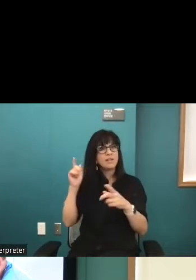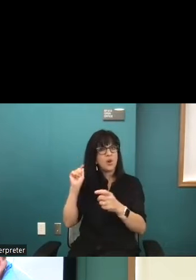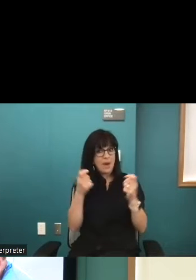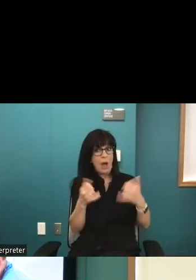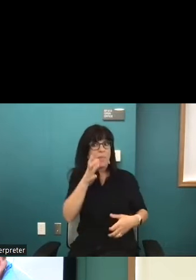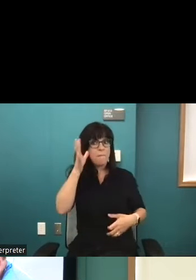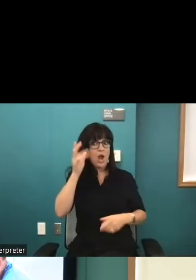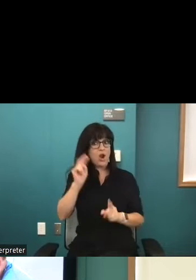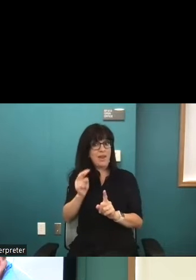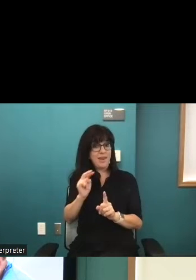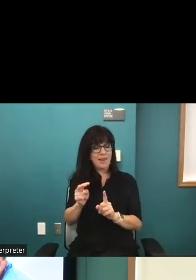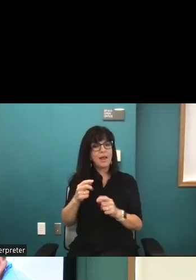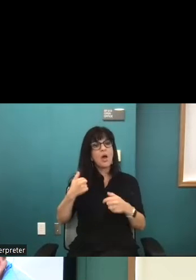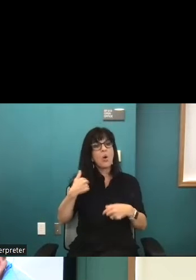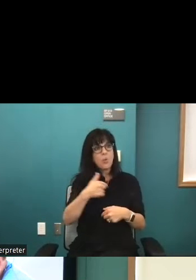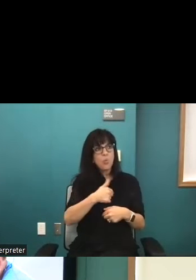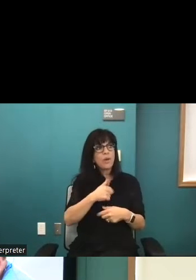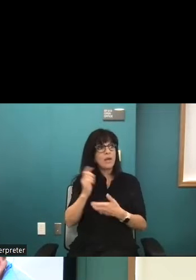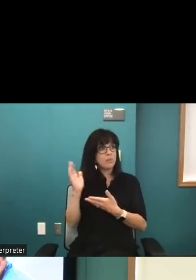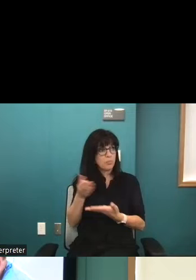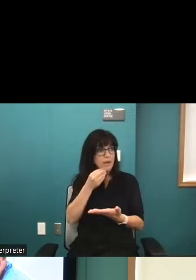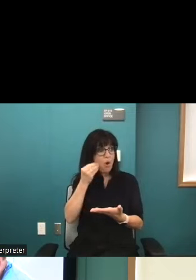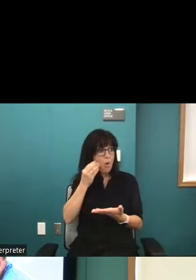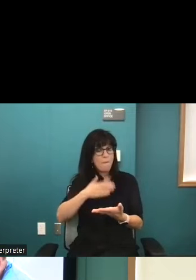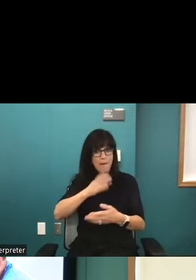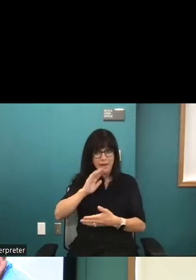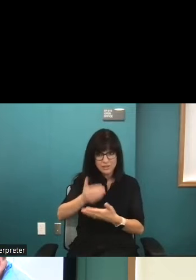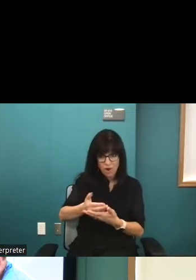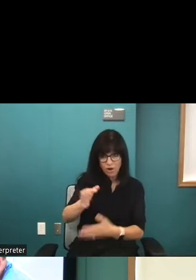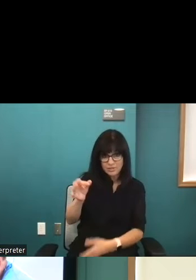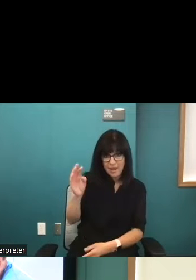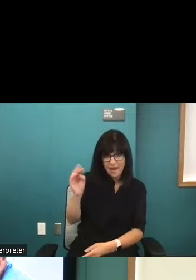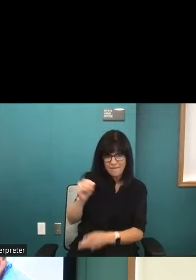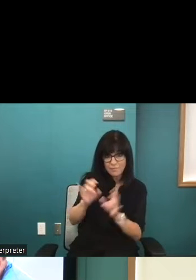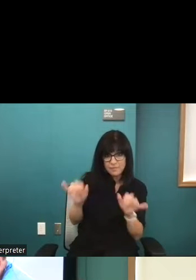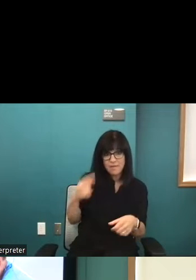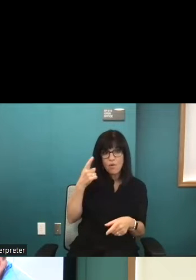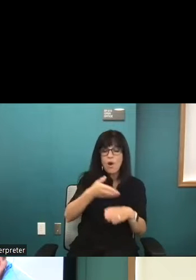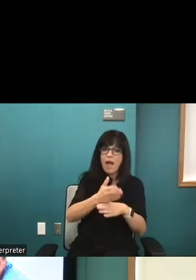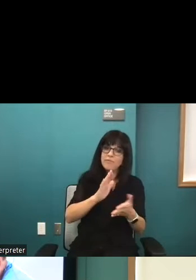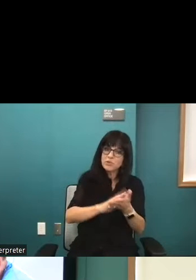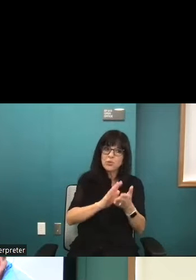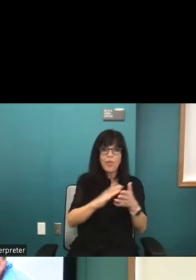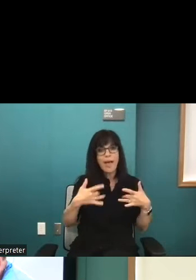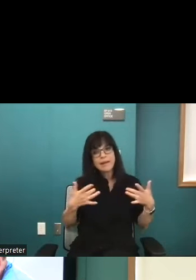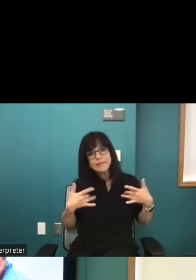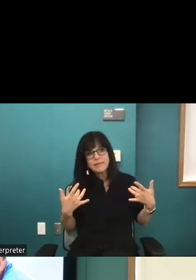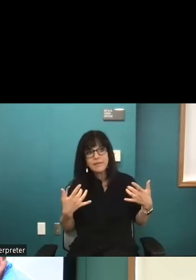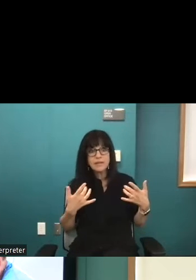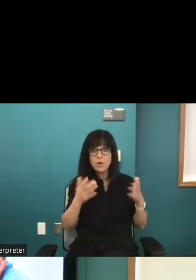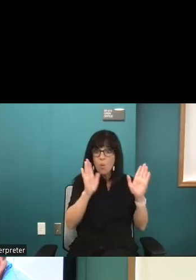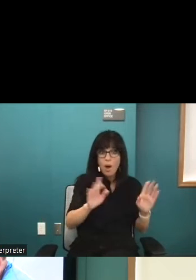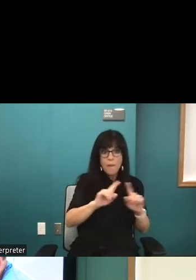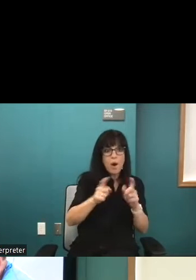and just the parent side, we were able to take home my daughter's FM systems for her extracurricular activities, which was wonderful, but we lost a